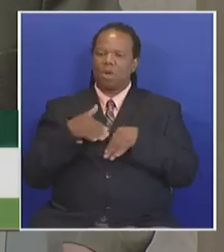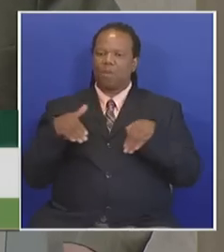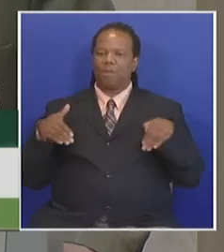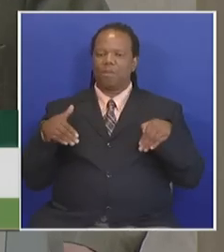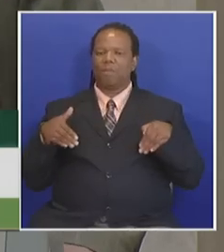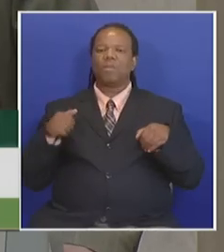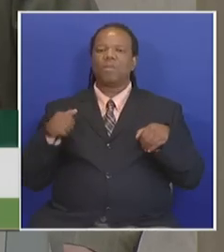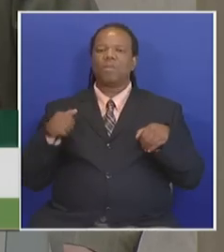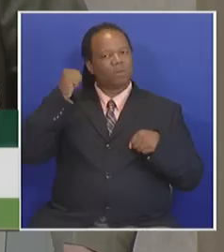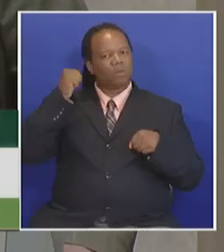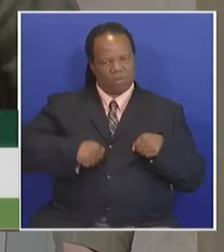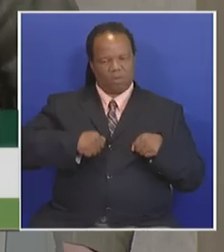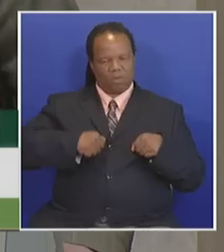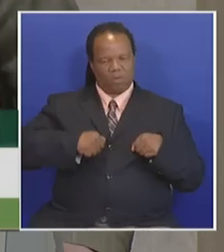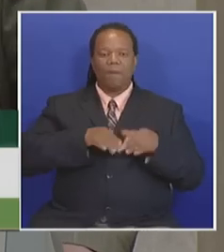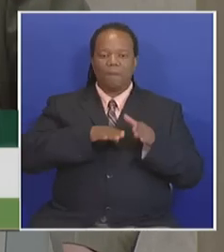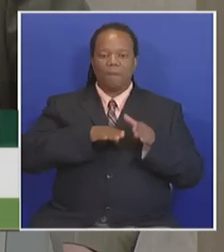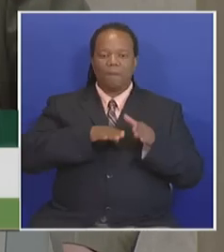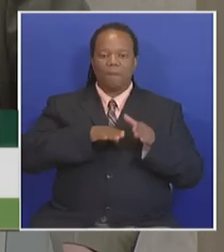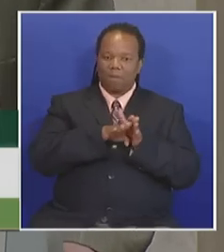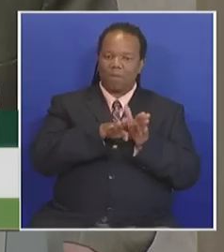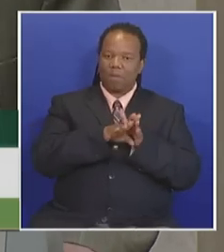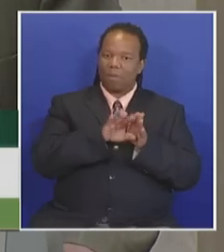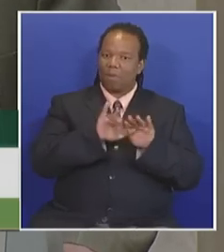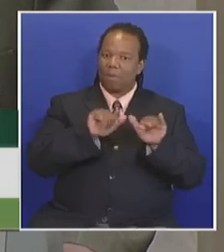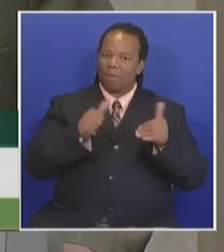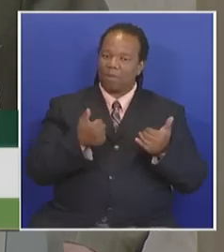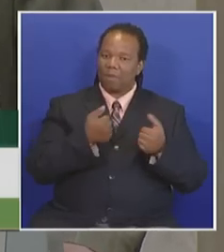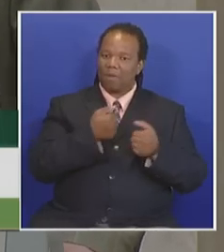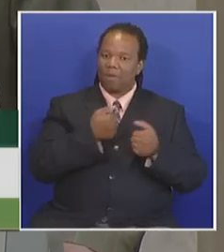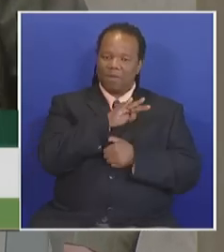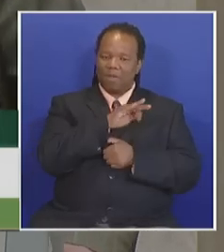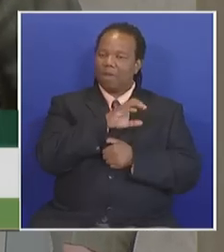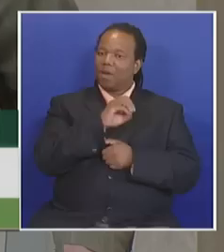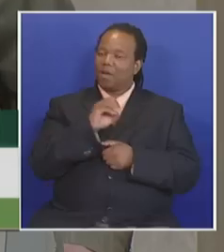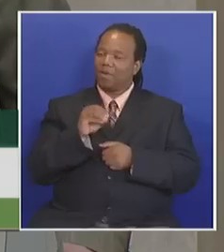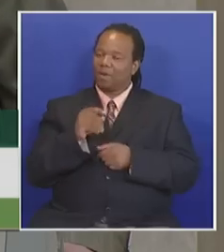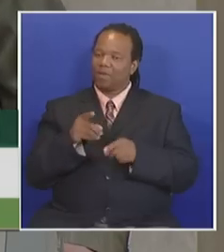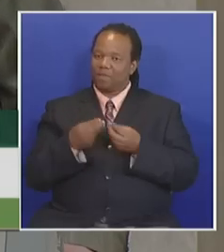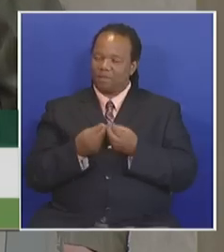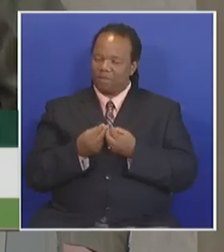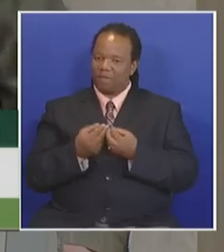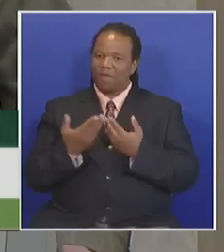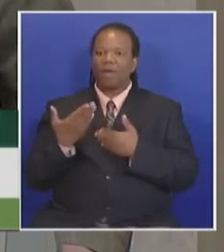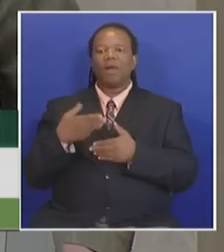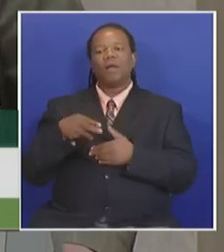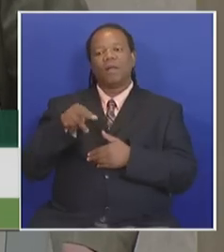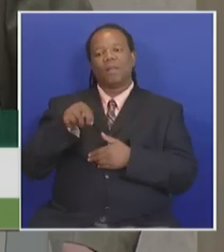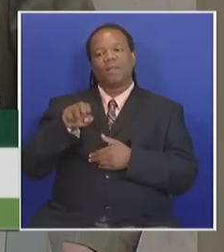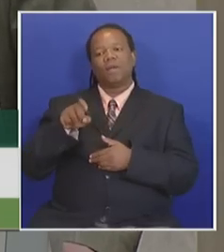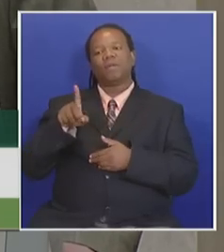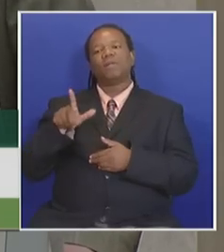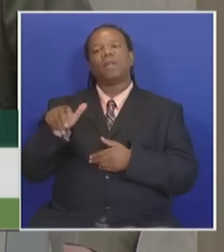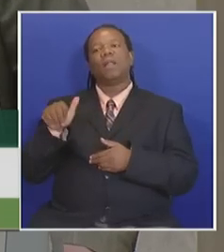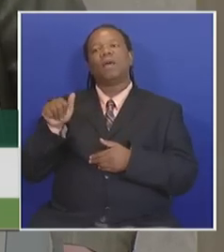made in reversing 3 centuries of colonial marginalization and neglect, there is much that needs to be